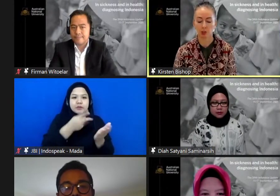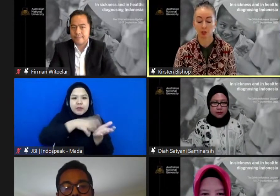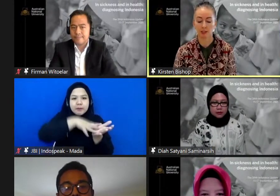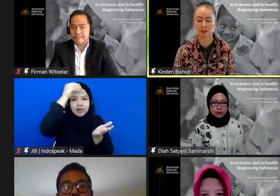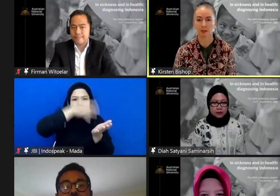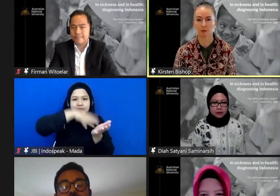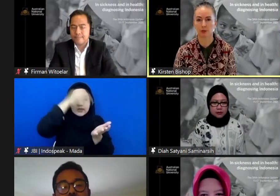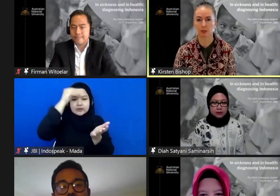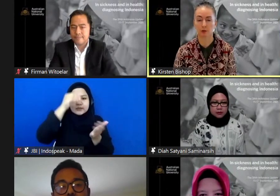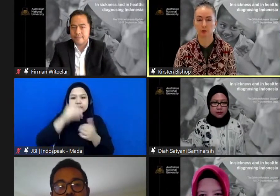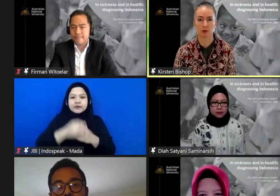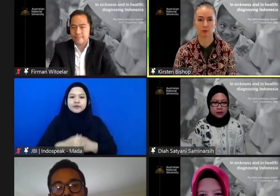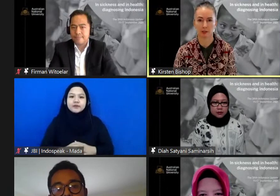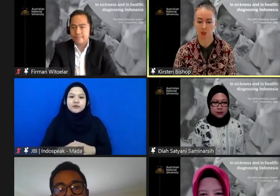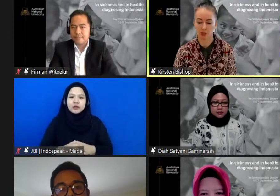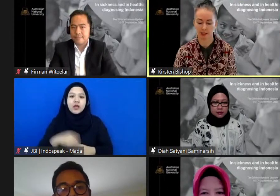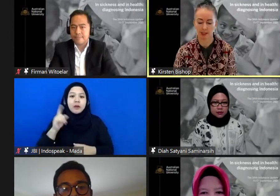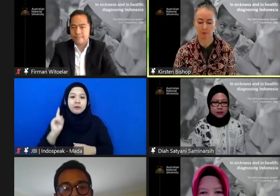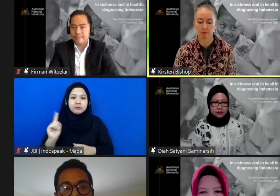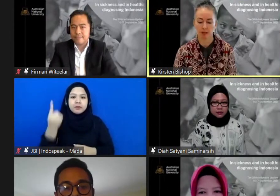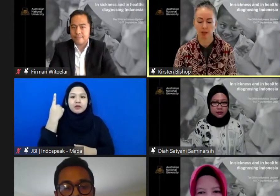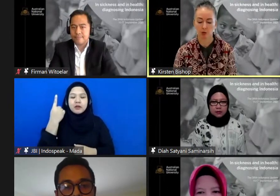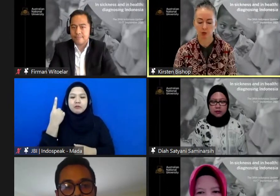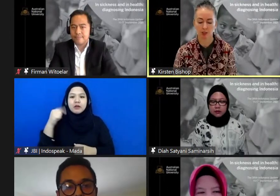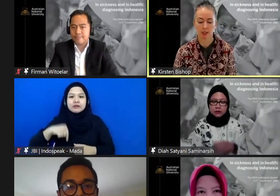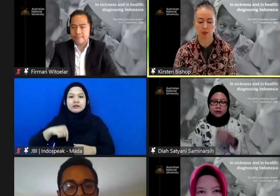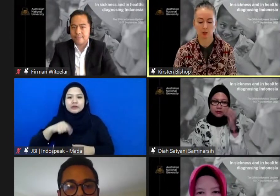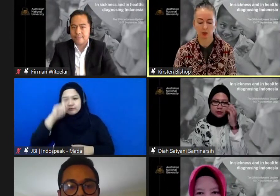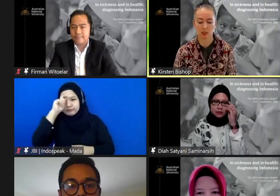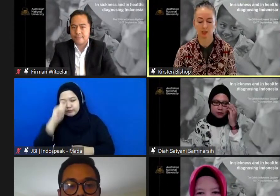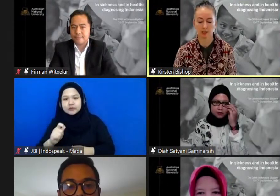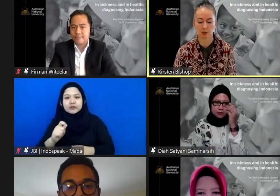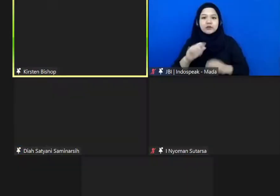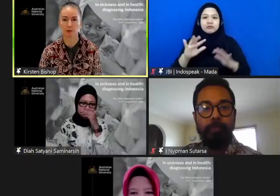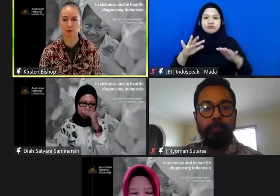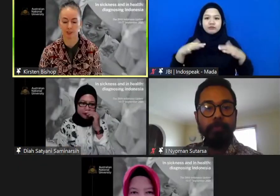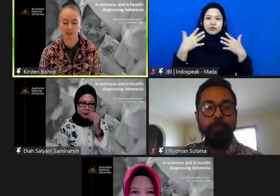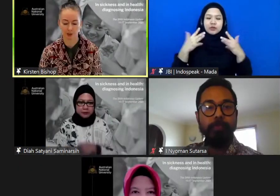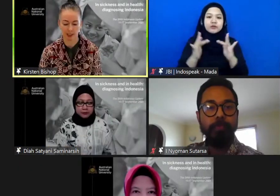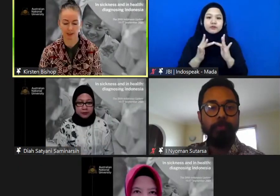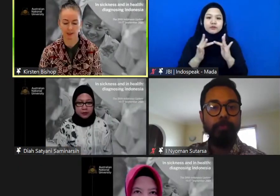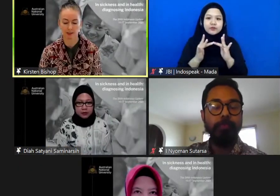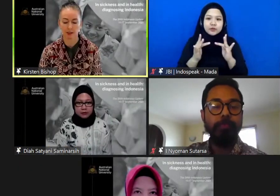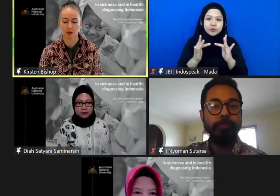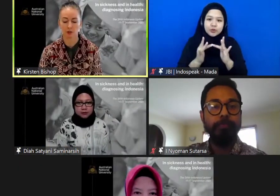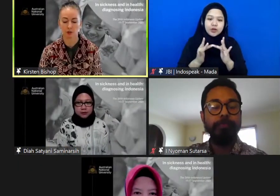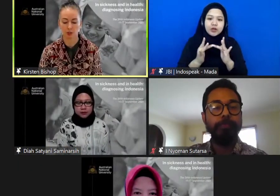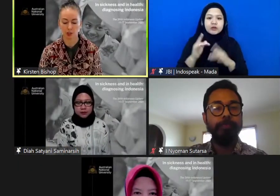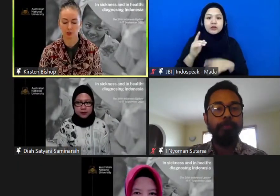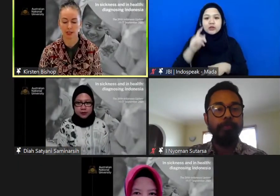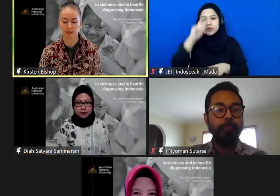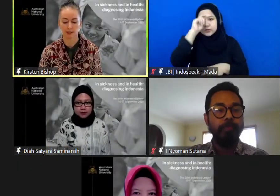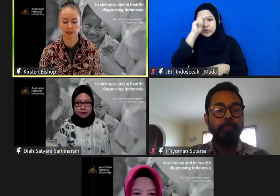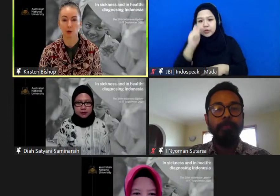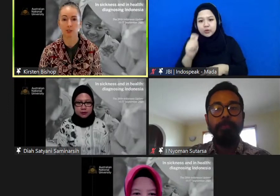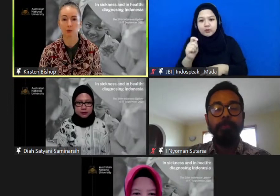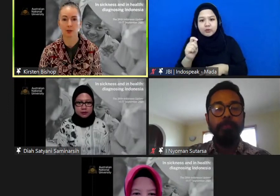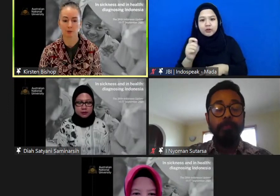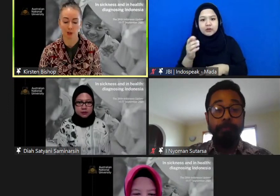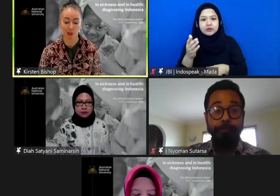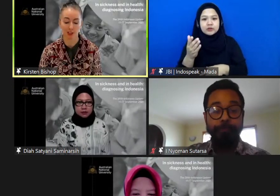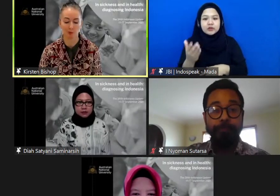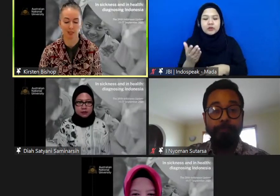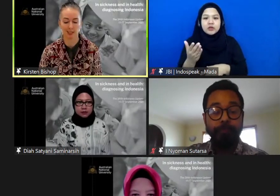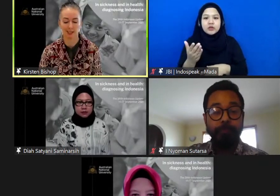of you are joining this conference from around Australia, I would also like to acknowledge and celebrate the first Australians on whose traditional lands and airways